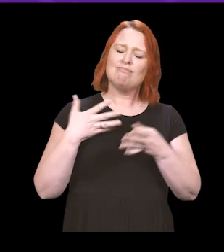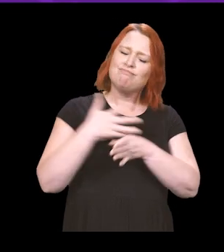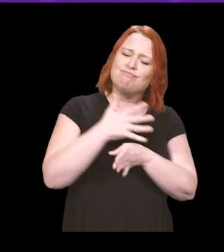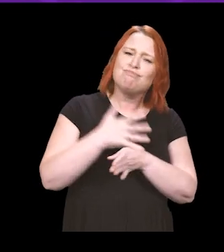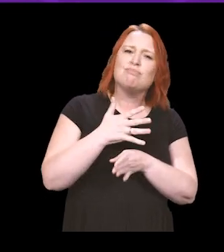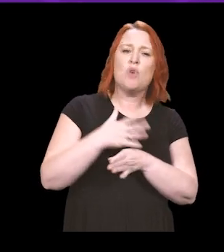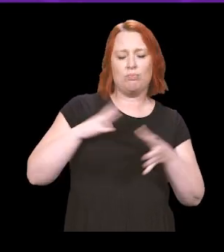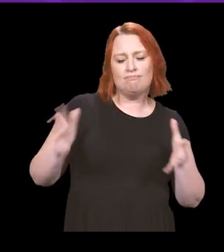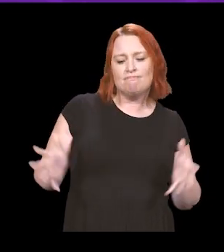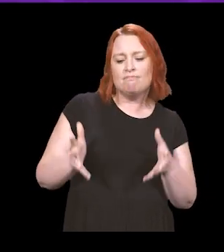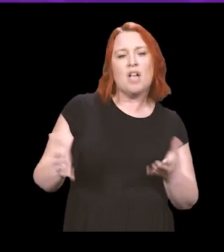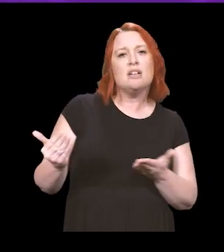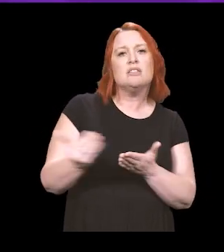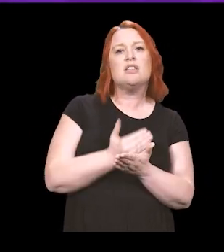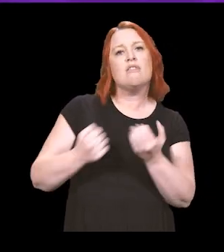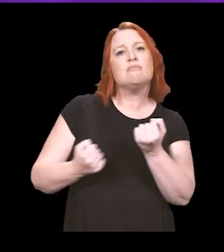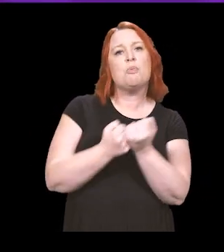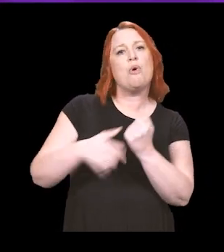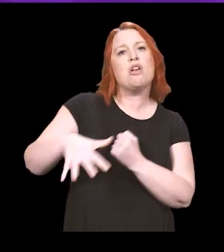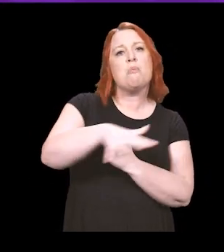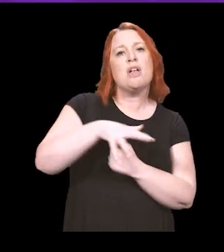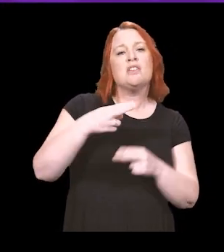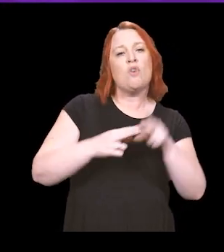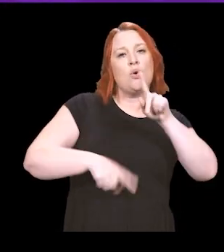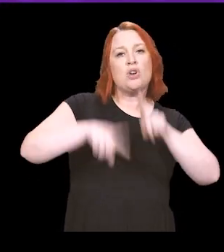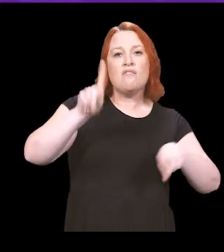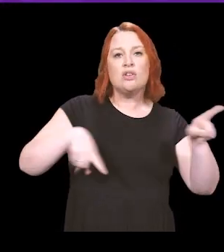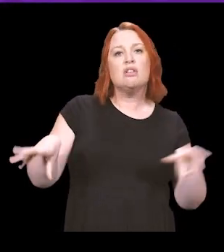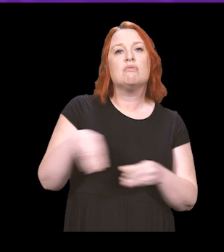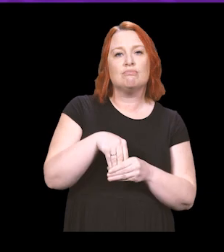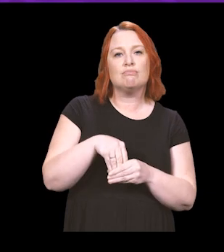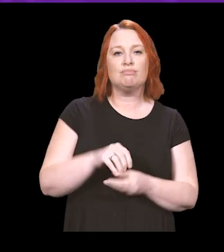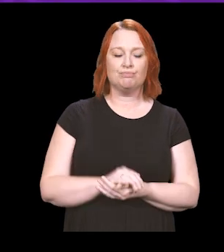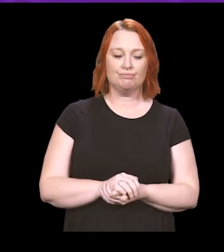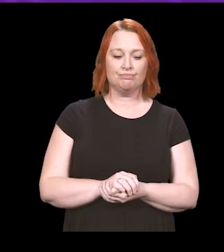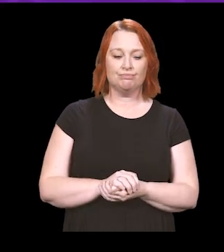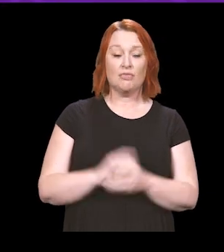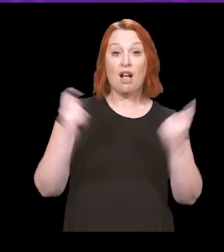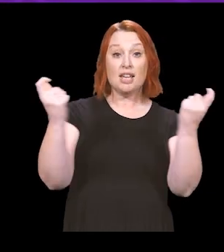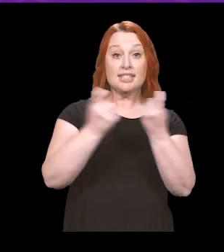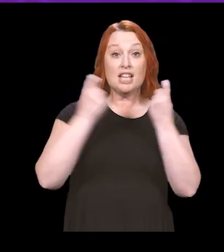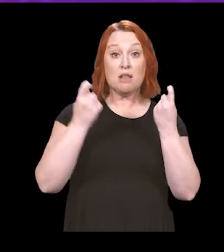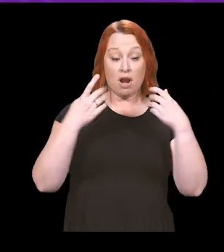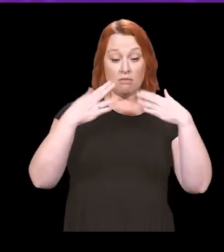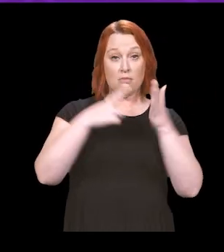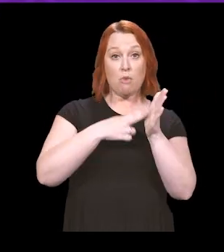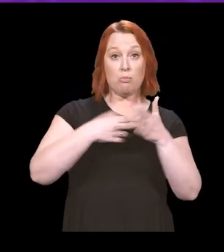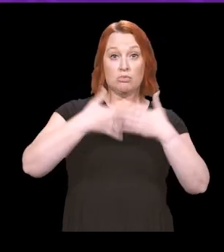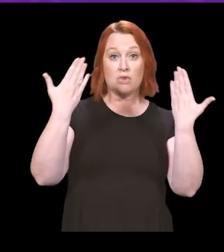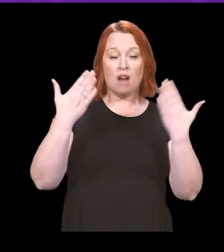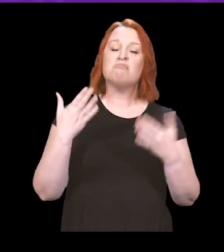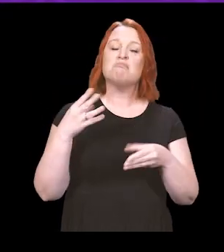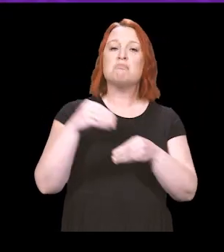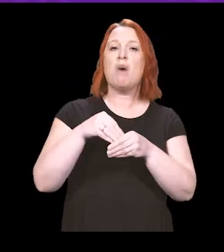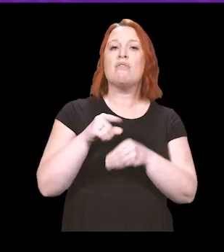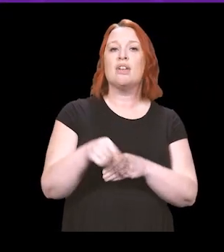work really hard to try and create a safe and supportive space for diversity and inclusion. Celebrating Wear It Purple Day is part